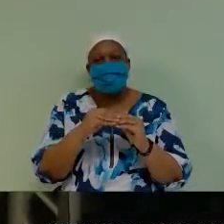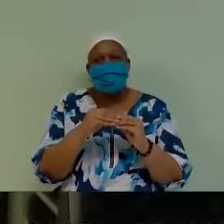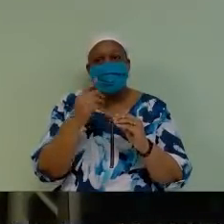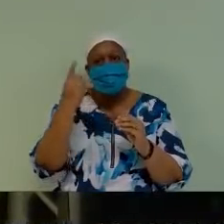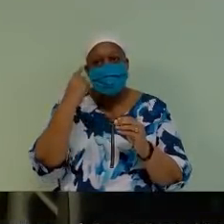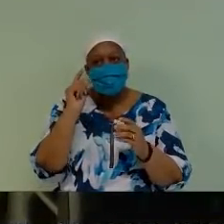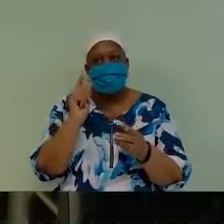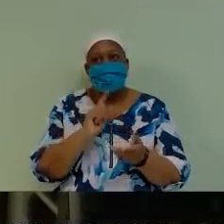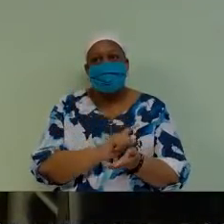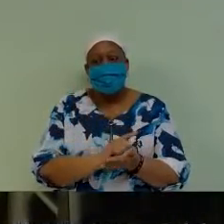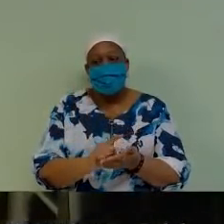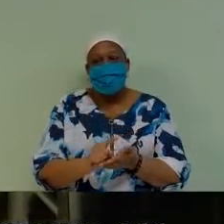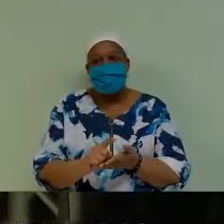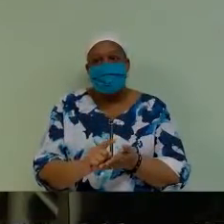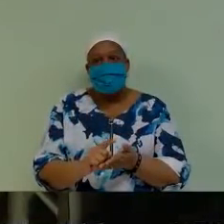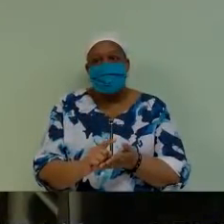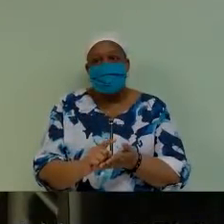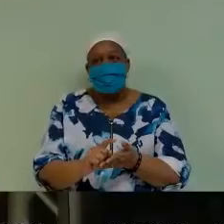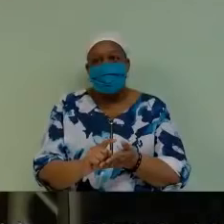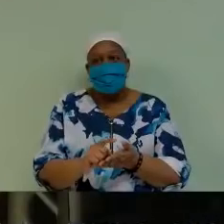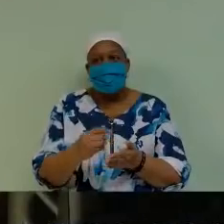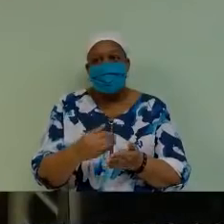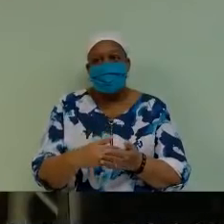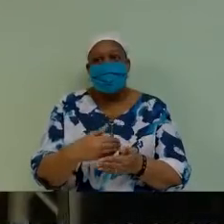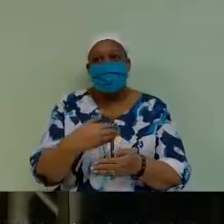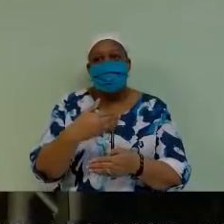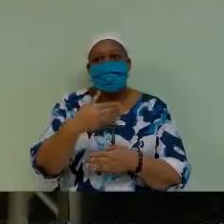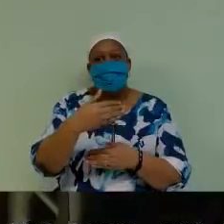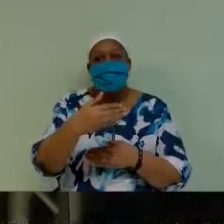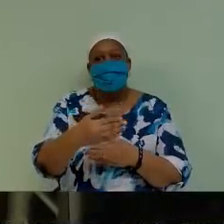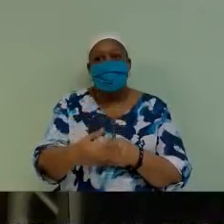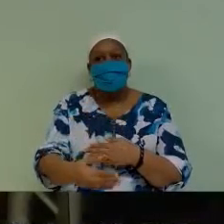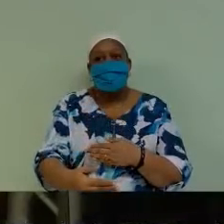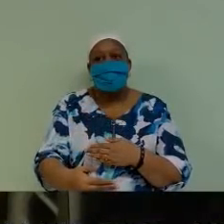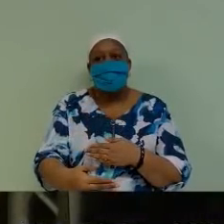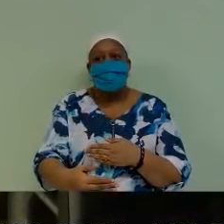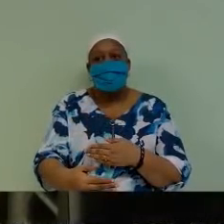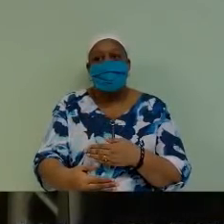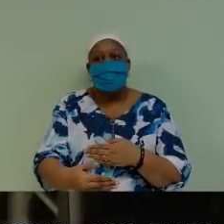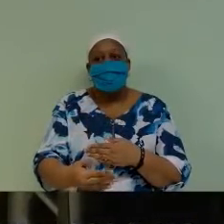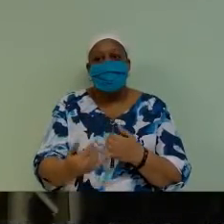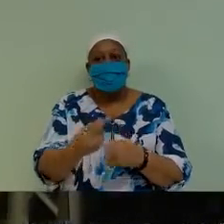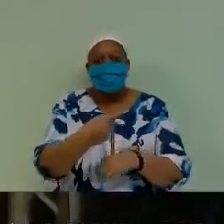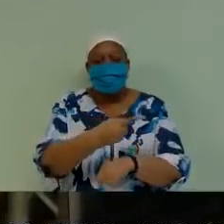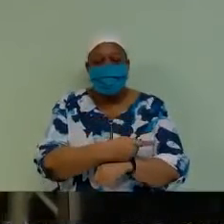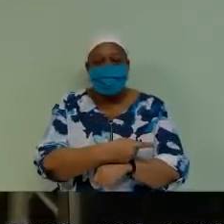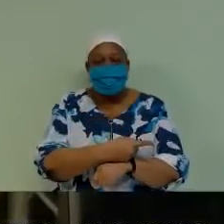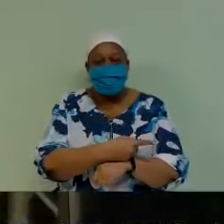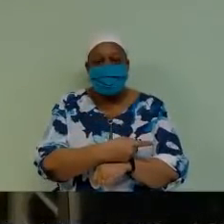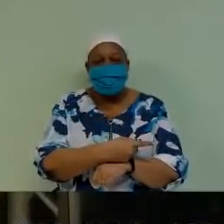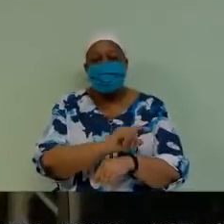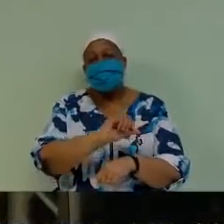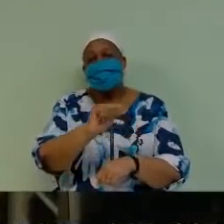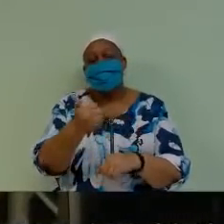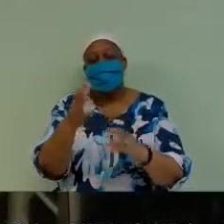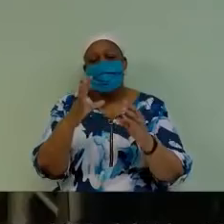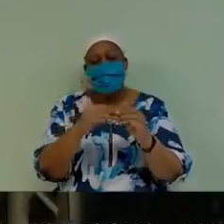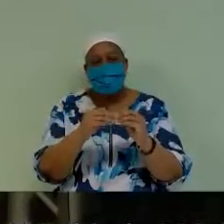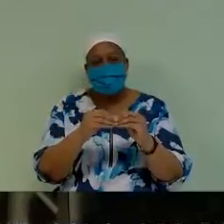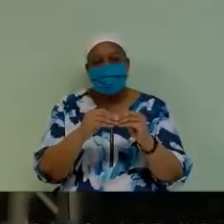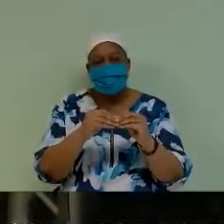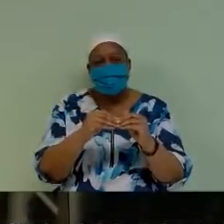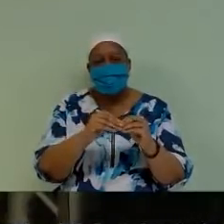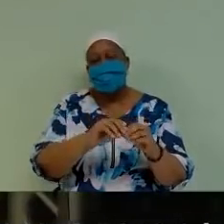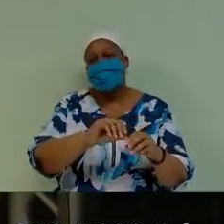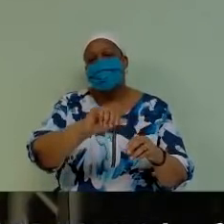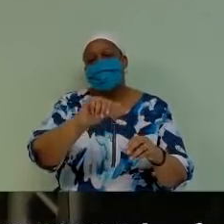today, you will see us again next week, Wednesday. So until next week, Wednesday, there will be